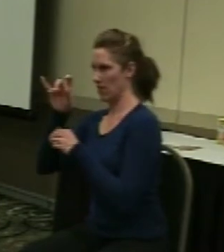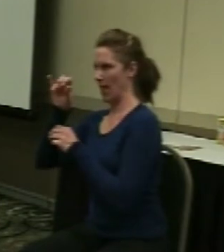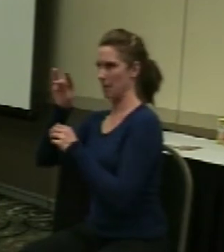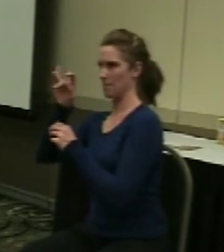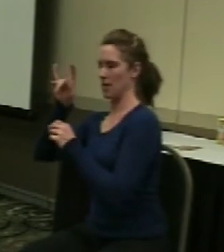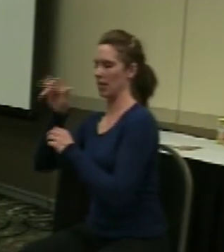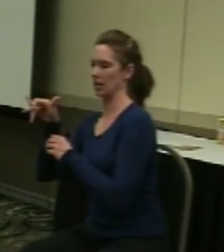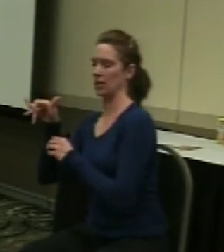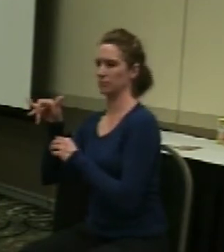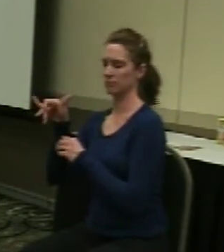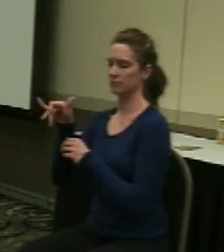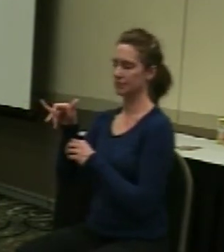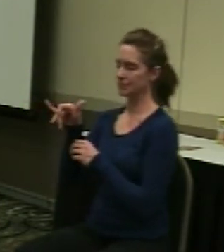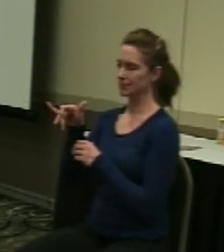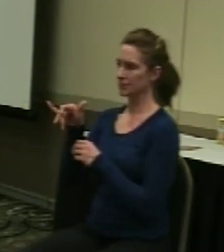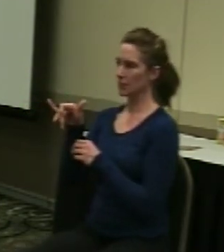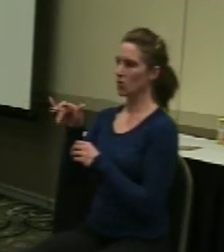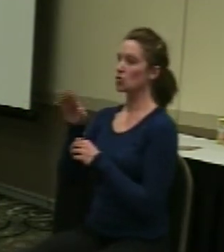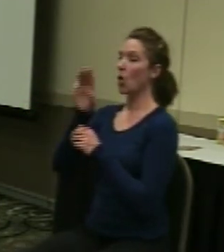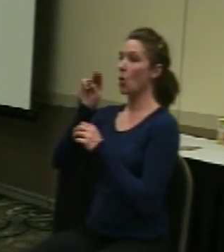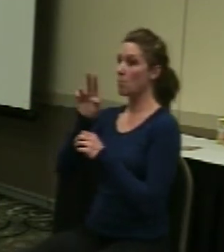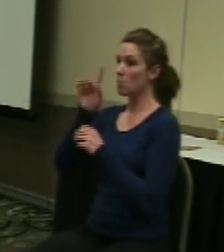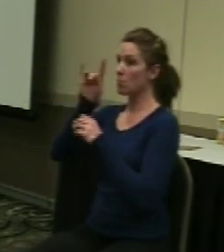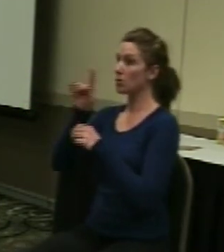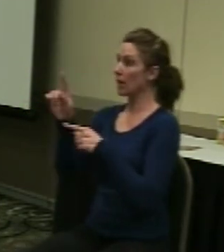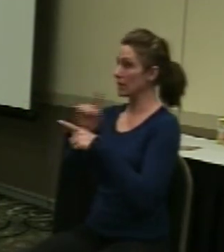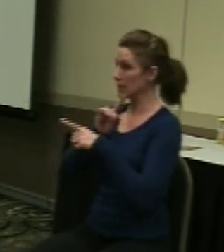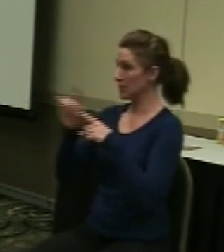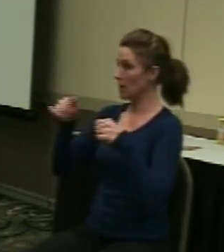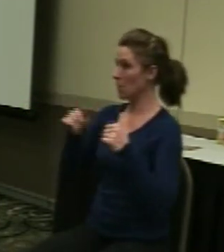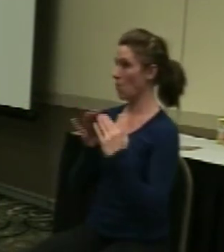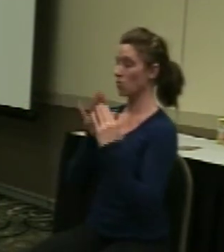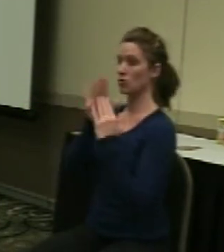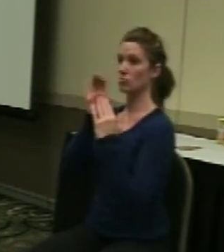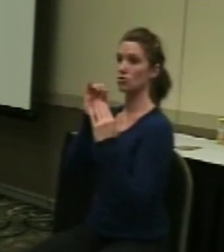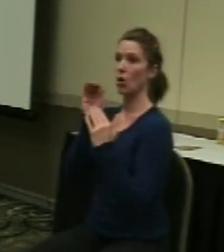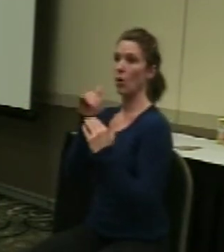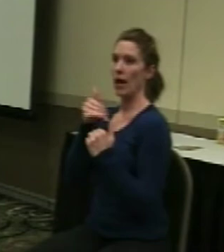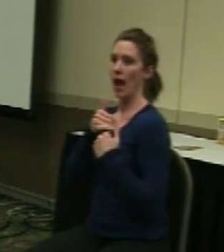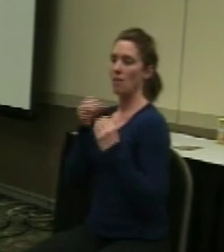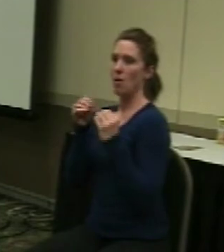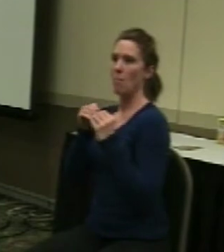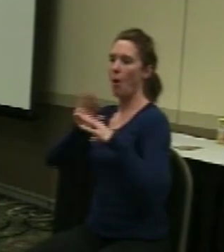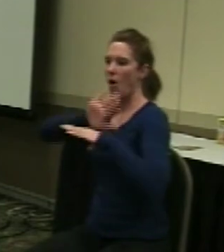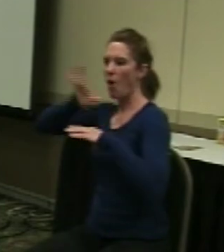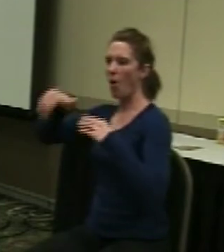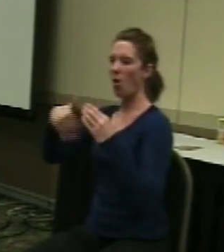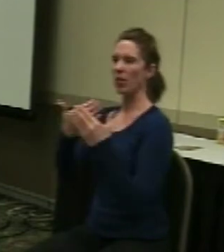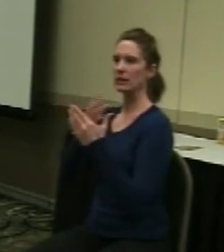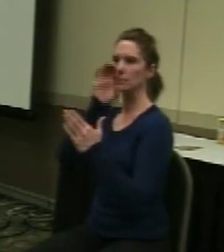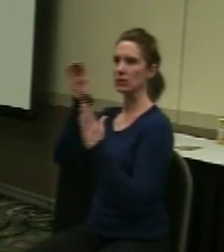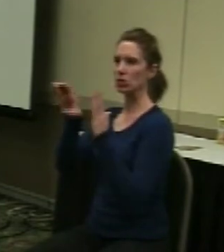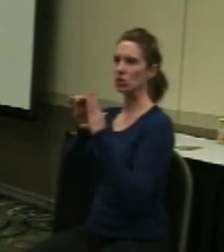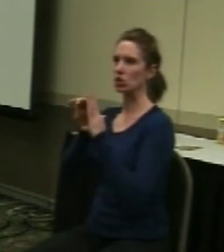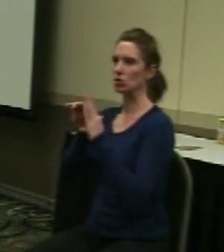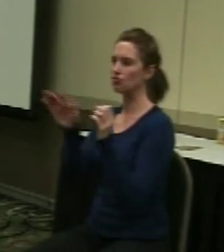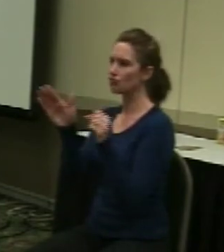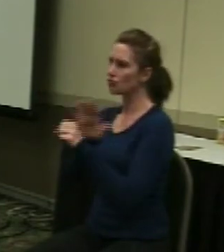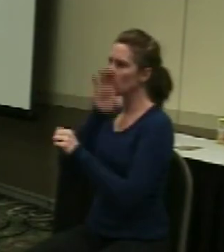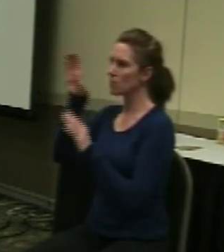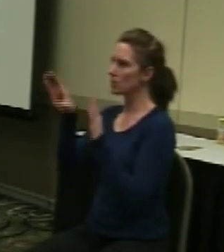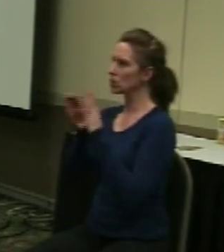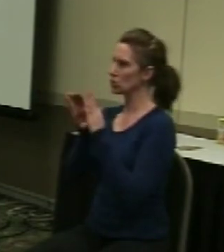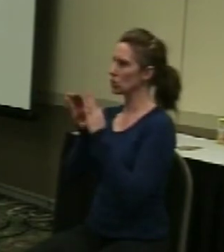So multidisciplinary approach, in that way we're getting a more holistic picture. And you